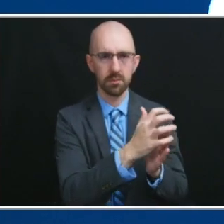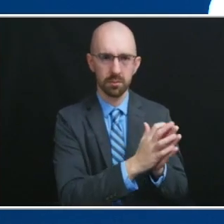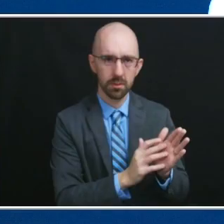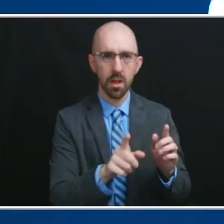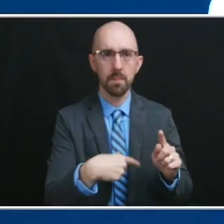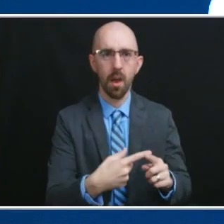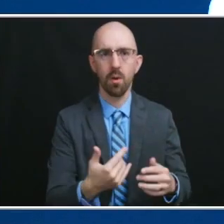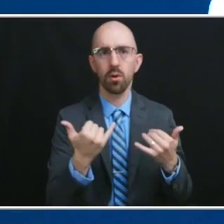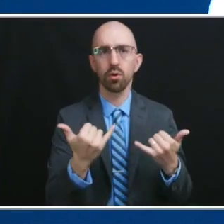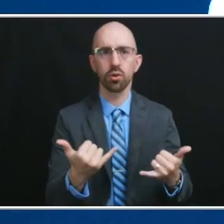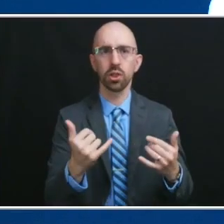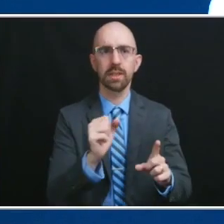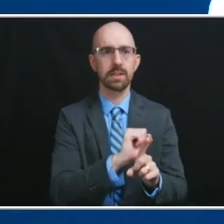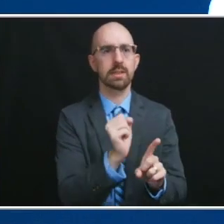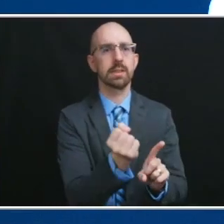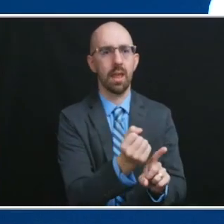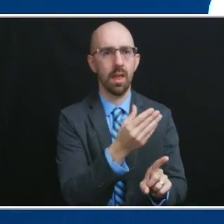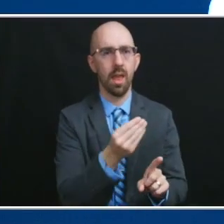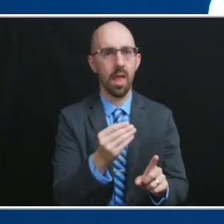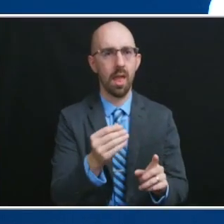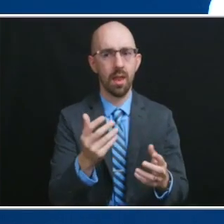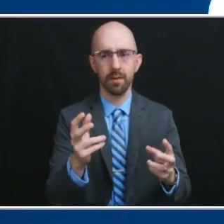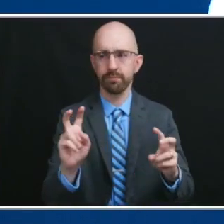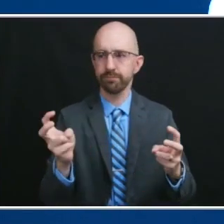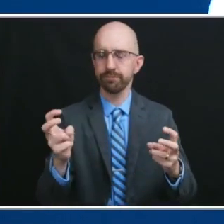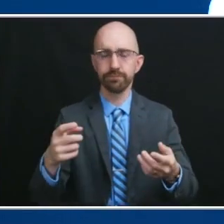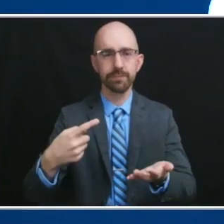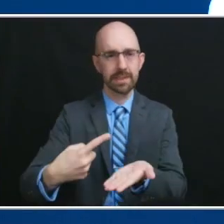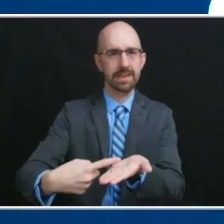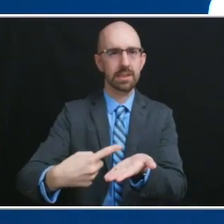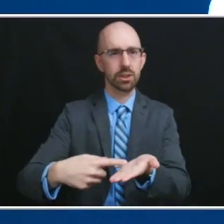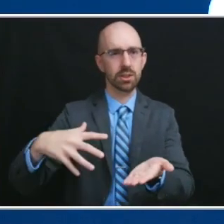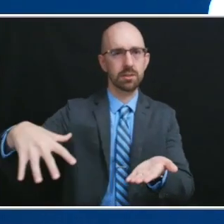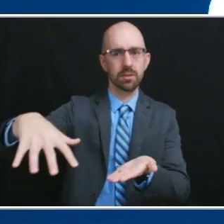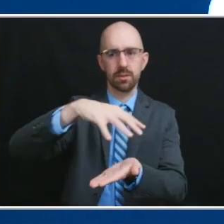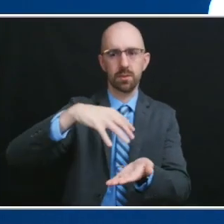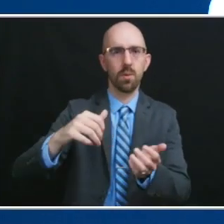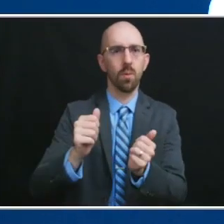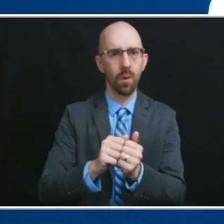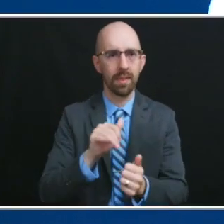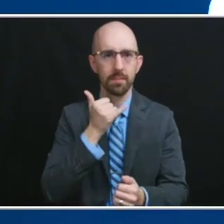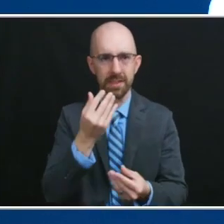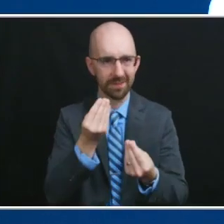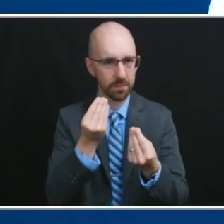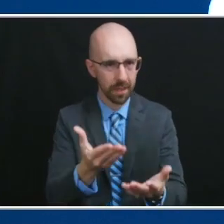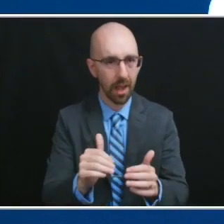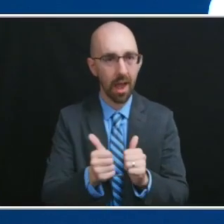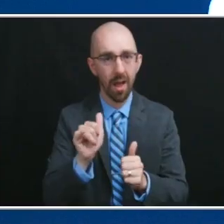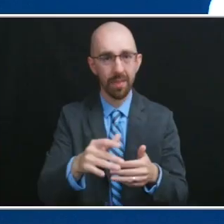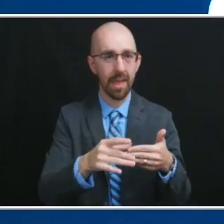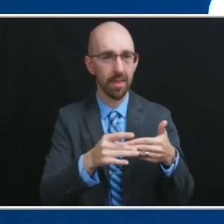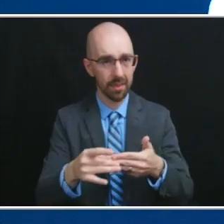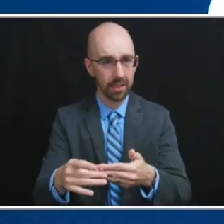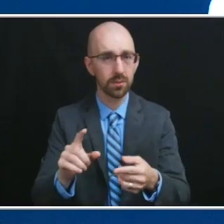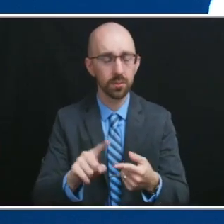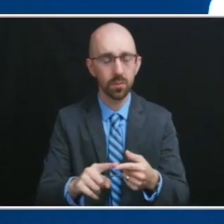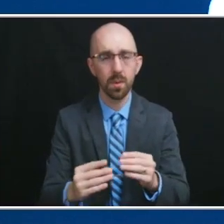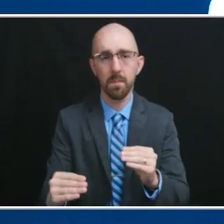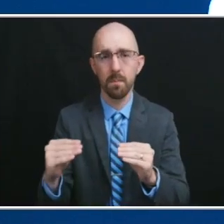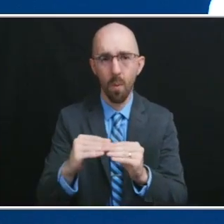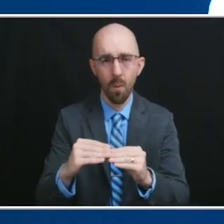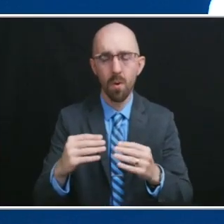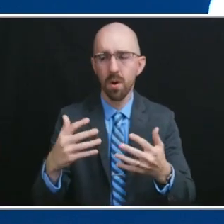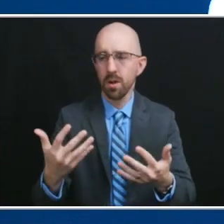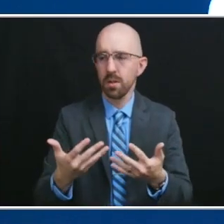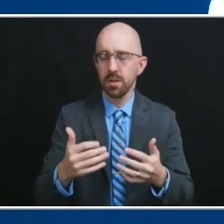state and the climate going on right now with misinformation and how that can lead to further